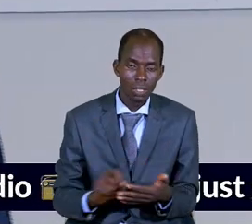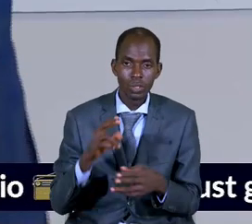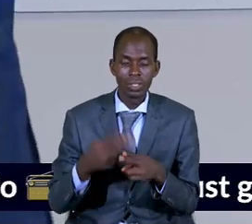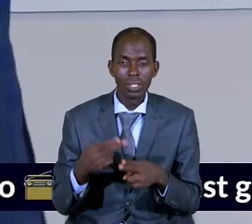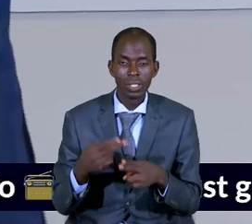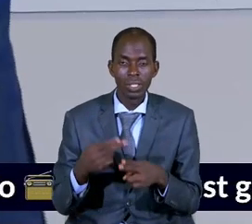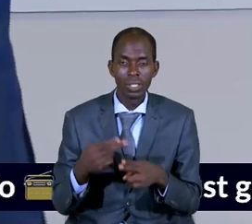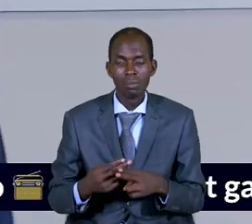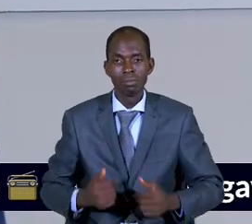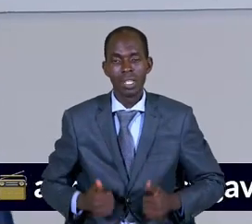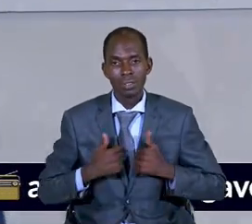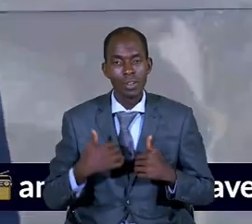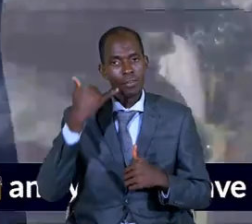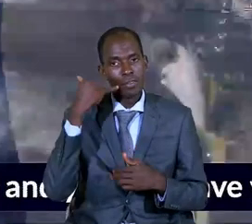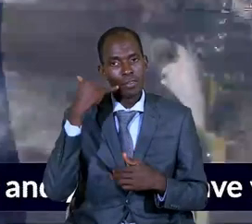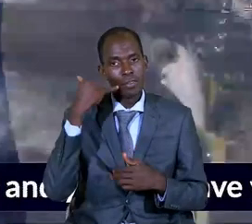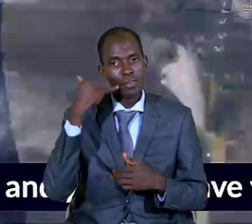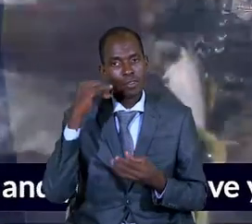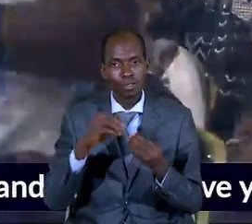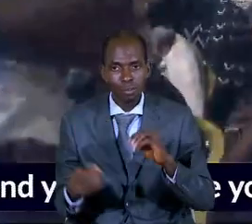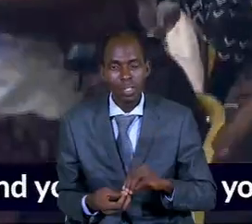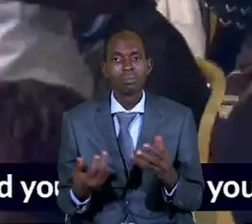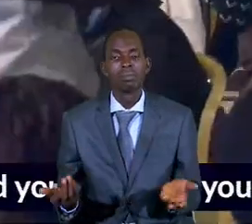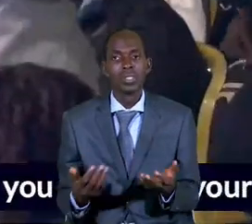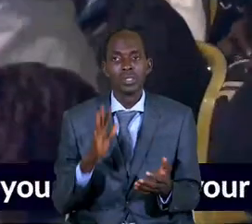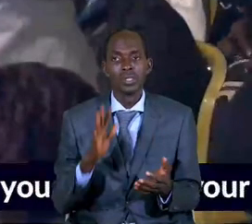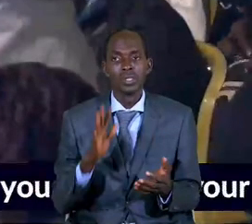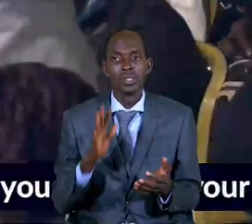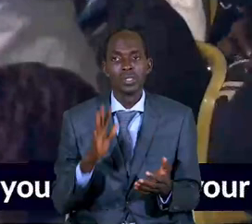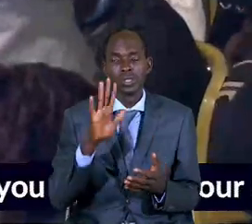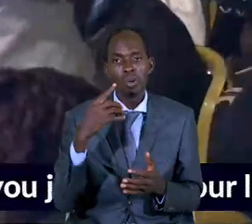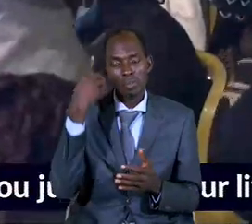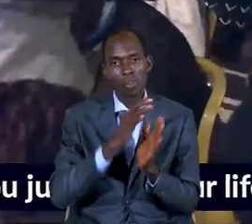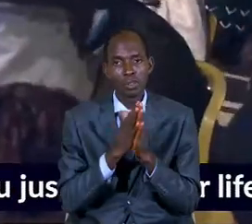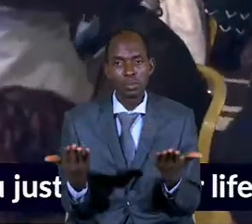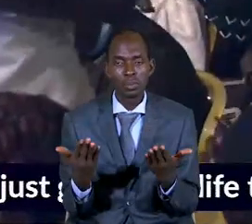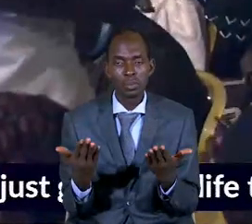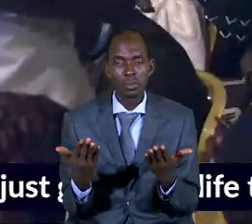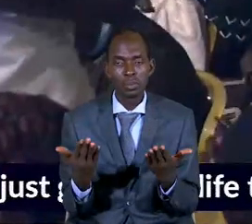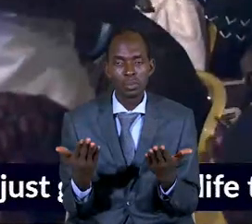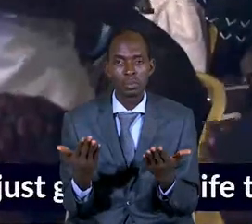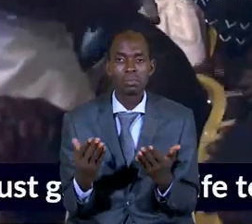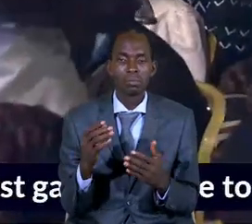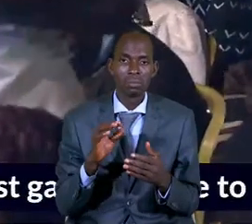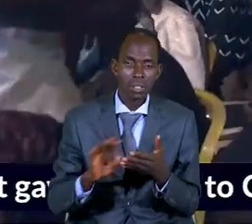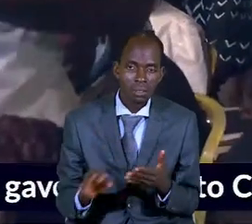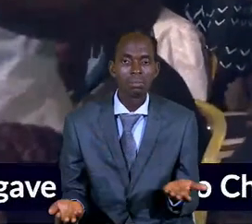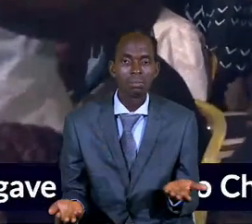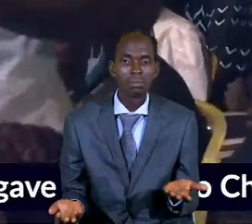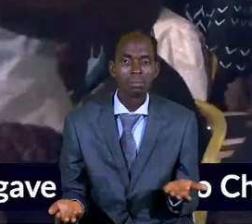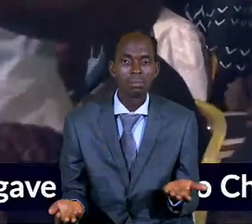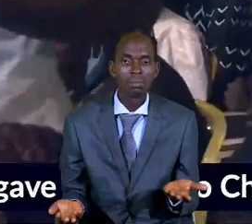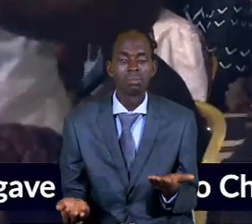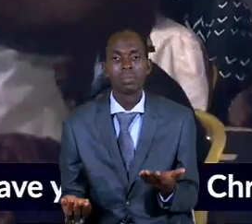them. If you have received Christ online, please, you can